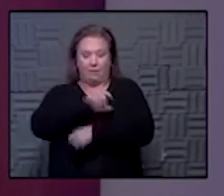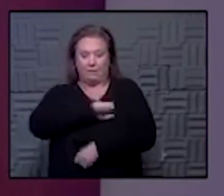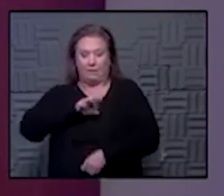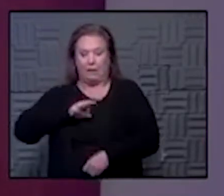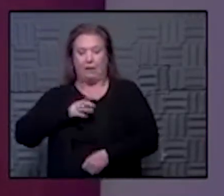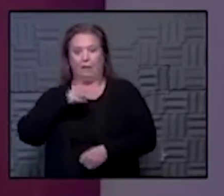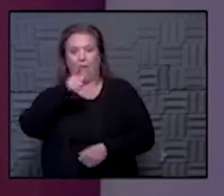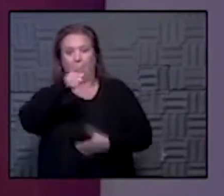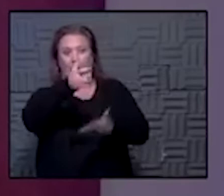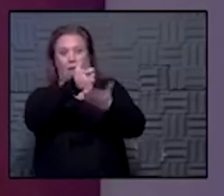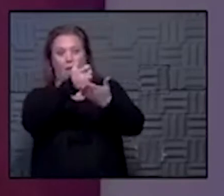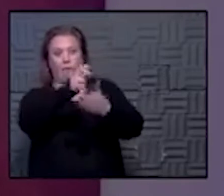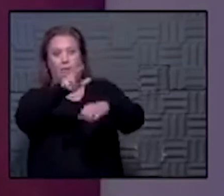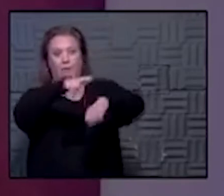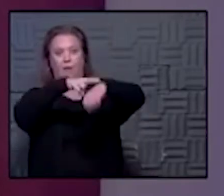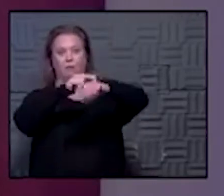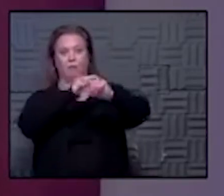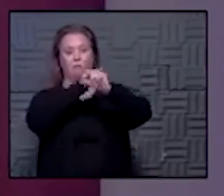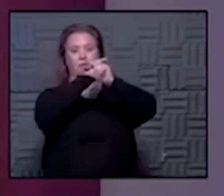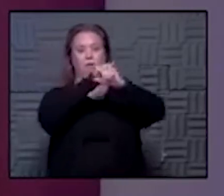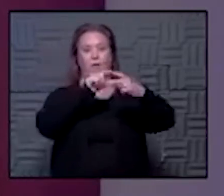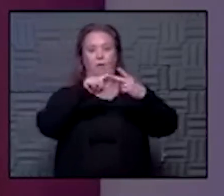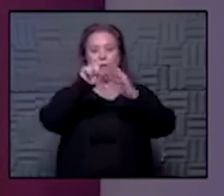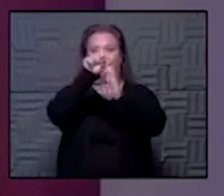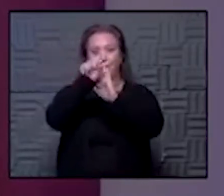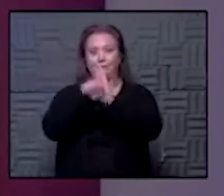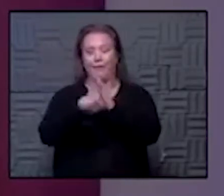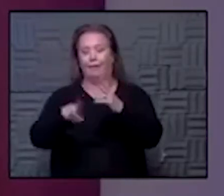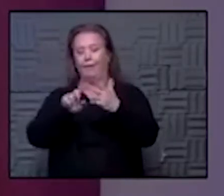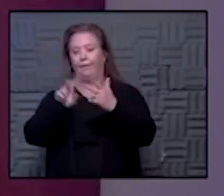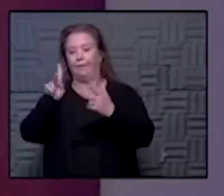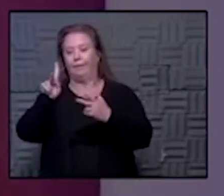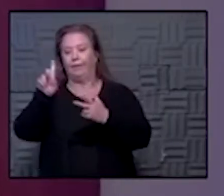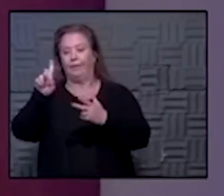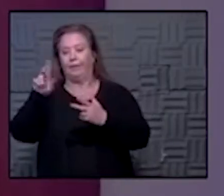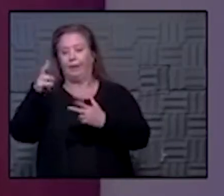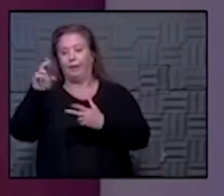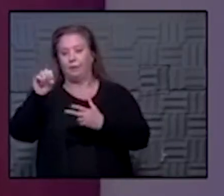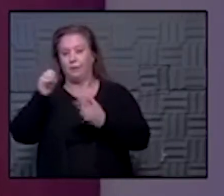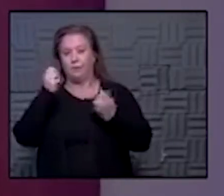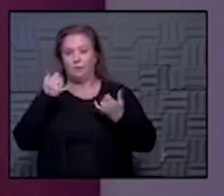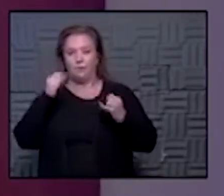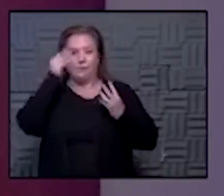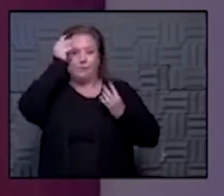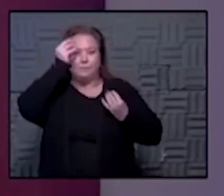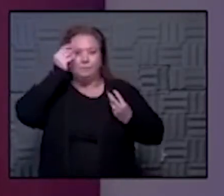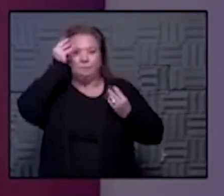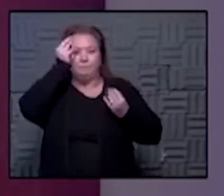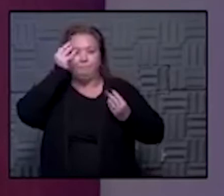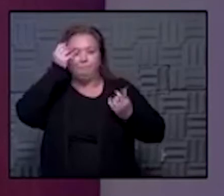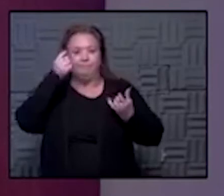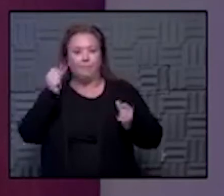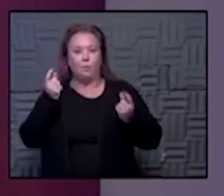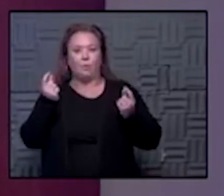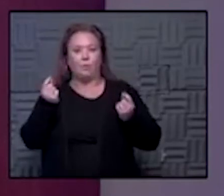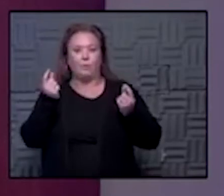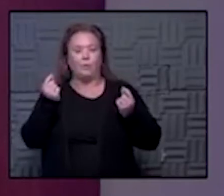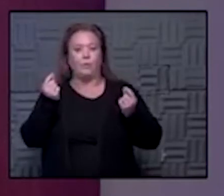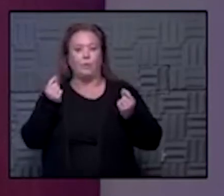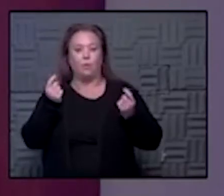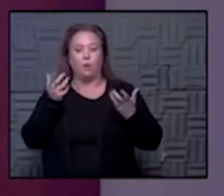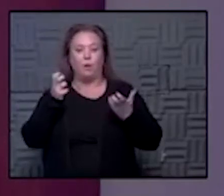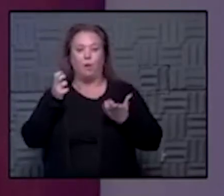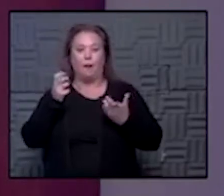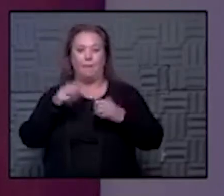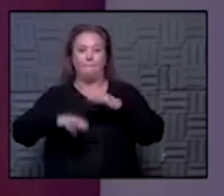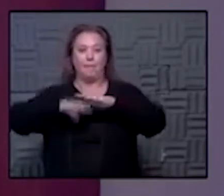from National Guard or the state and KDHD? So those are still being thought about. Obviously, we want to maximize